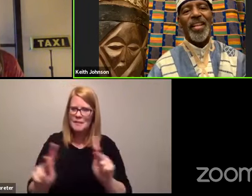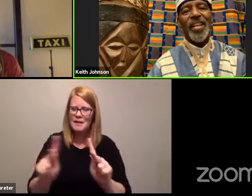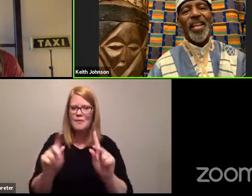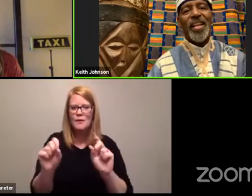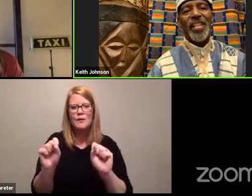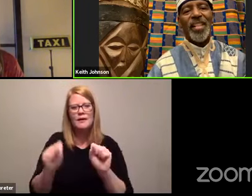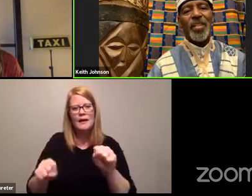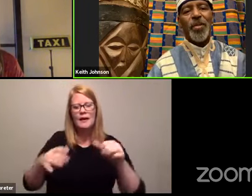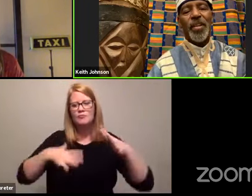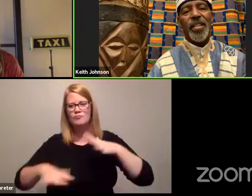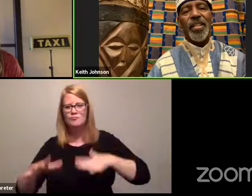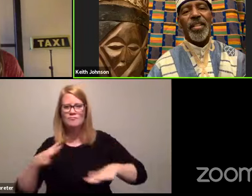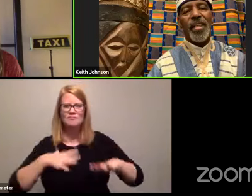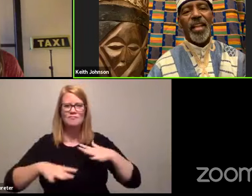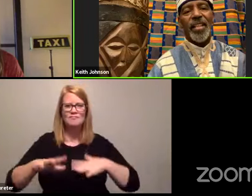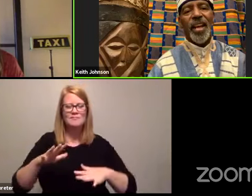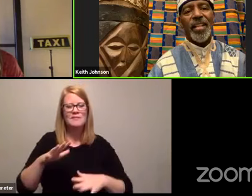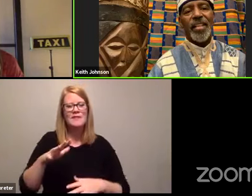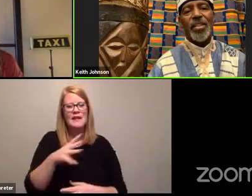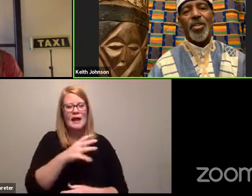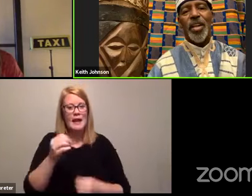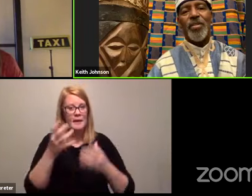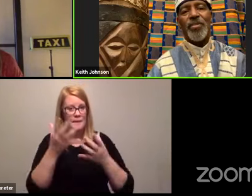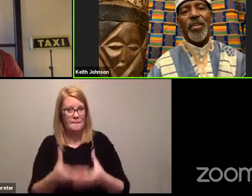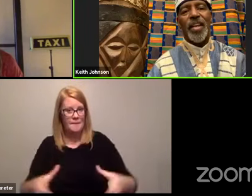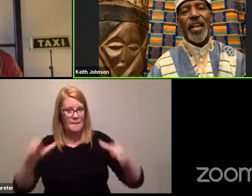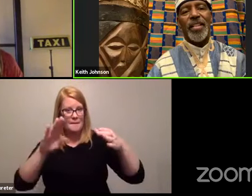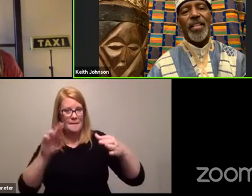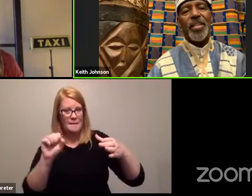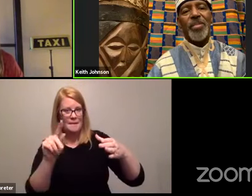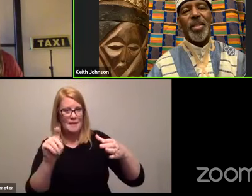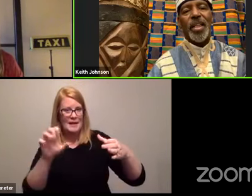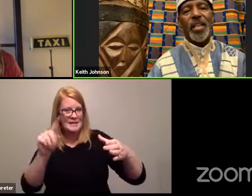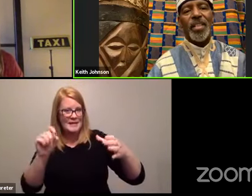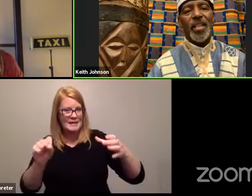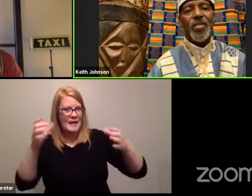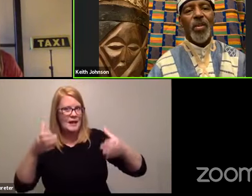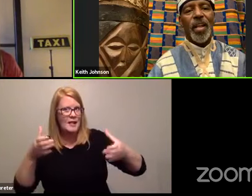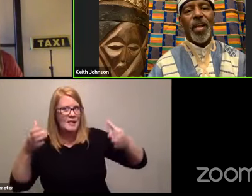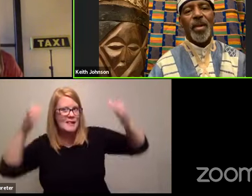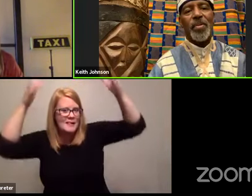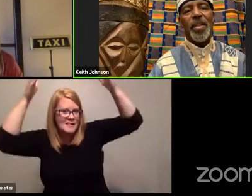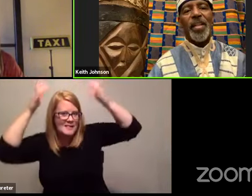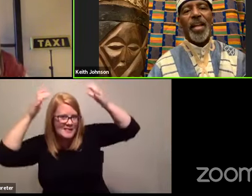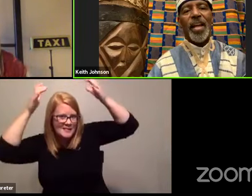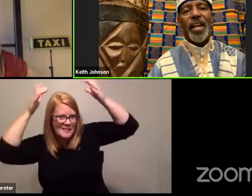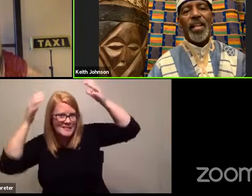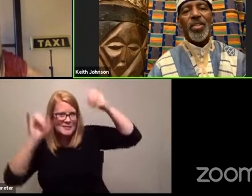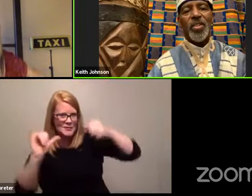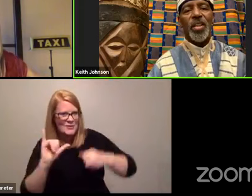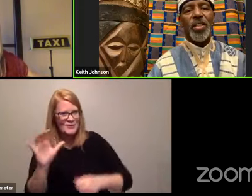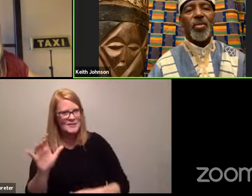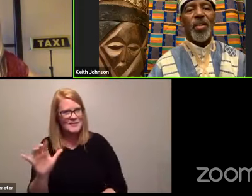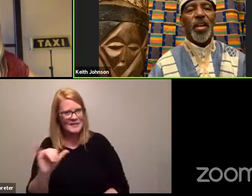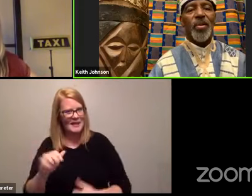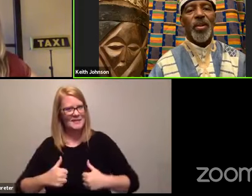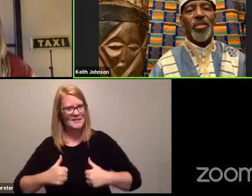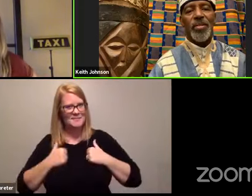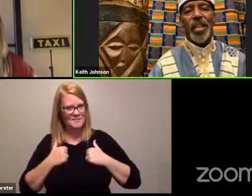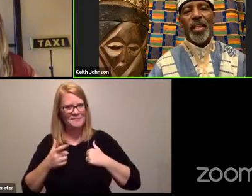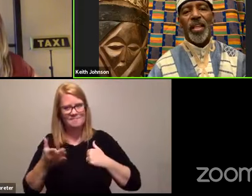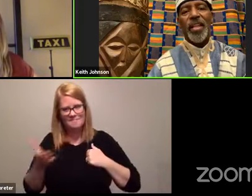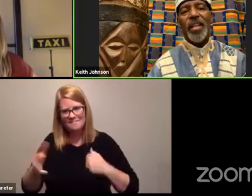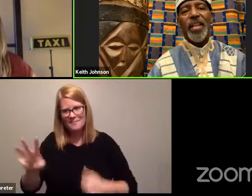head. And it's experiences like that that you never forget, because in growing up, I had students when they